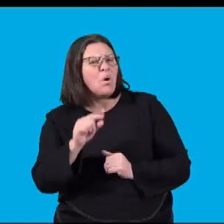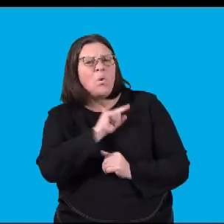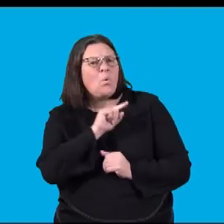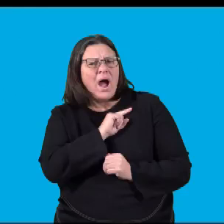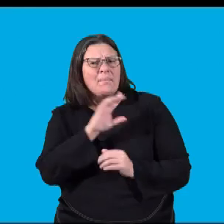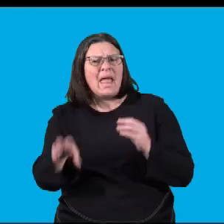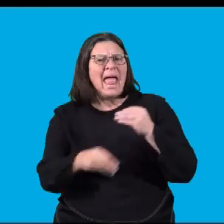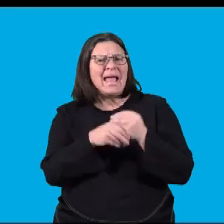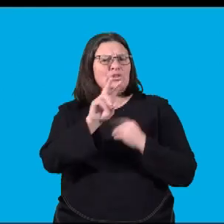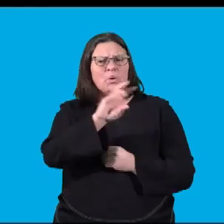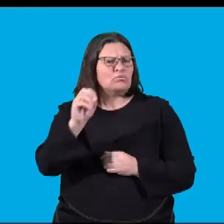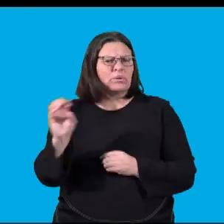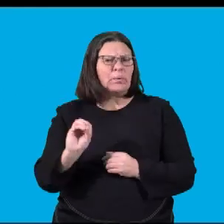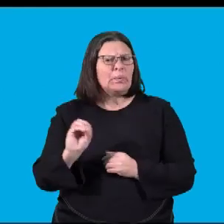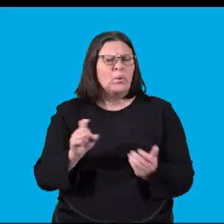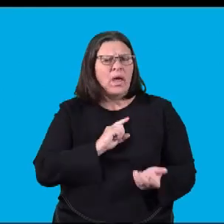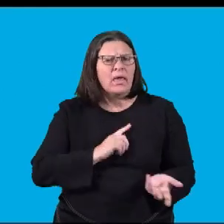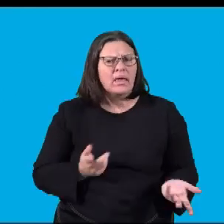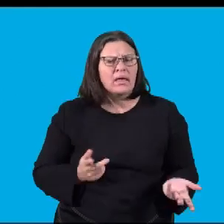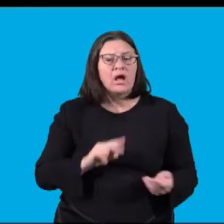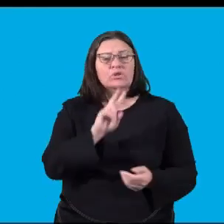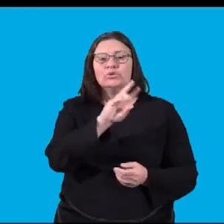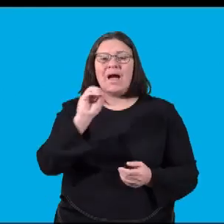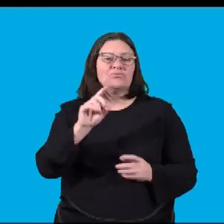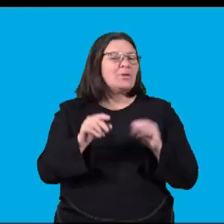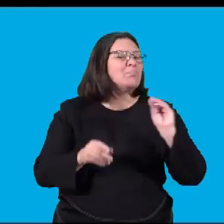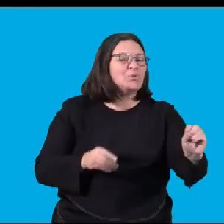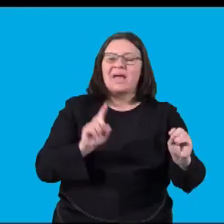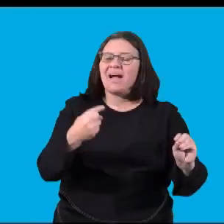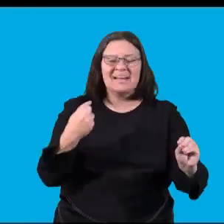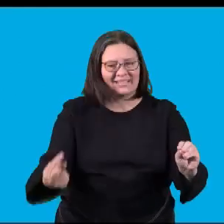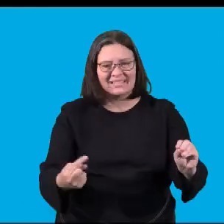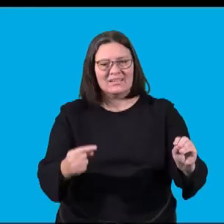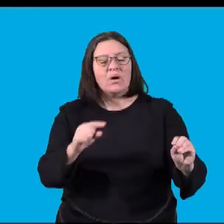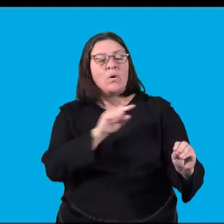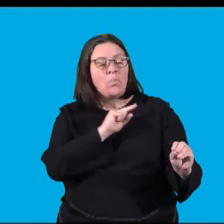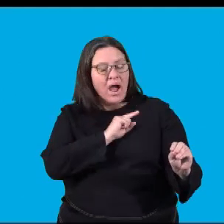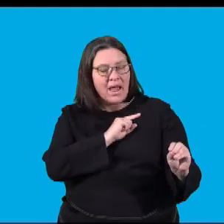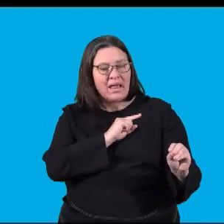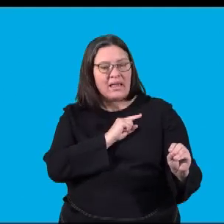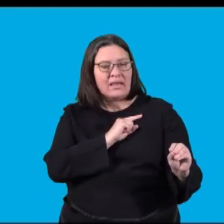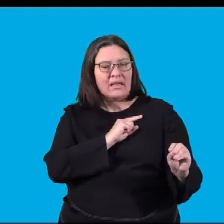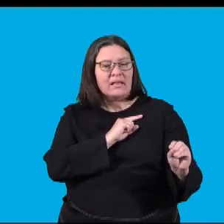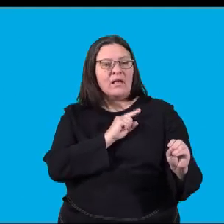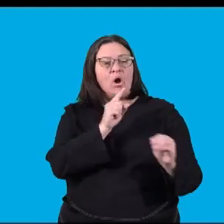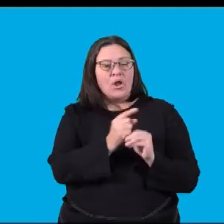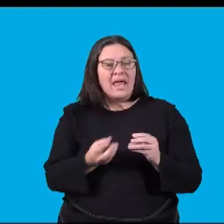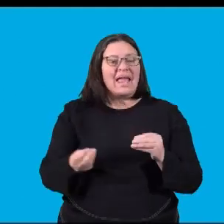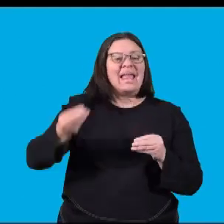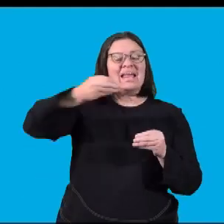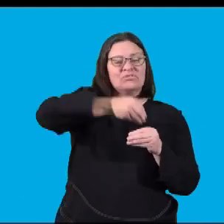is, why did I not add the 200? The 200 cannot come here. The 200 will come